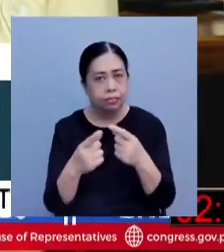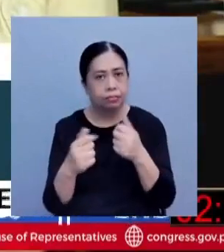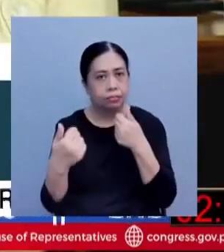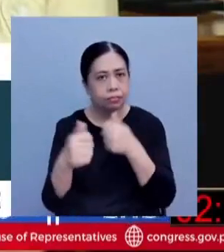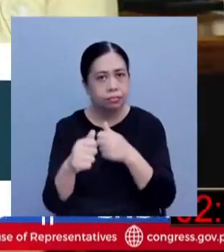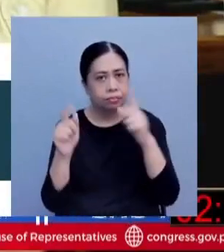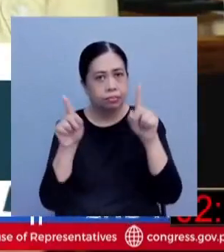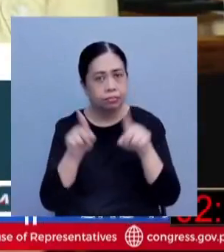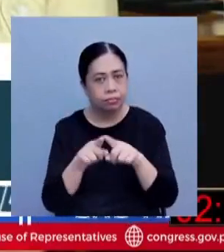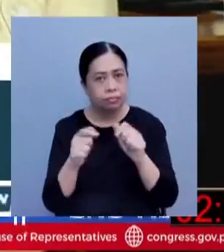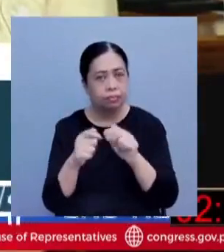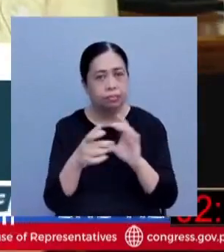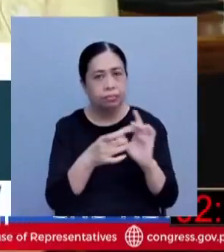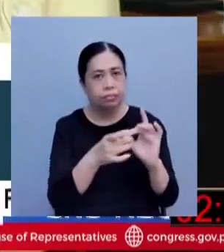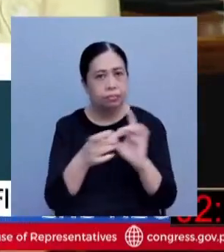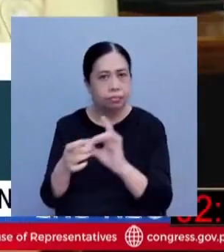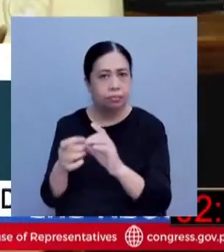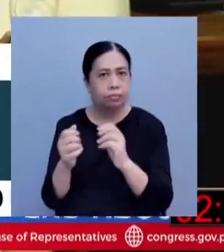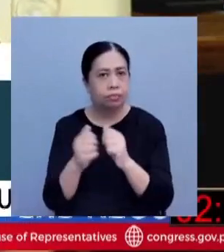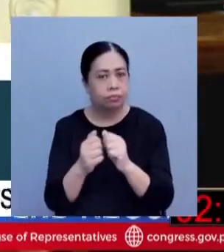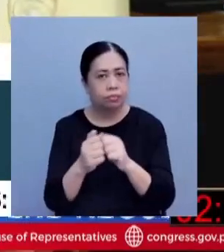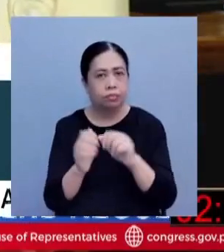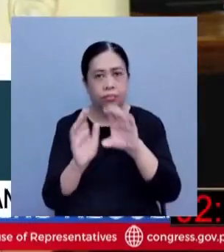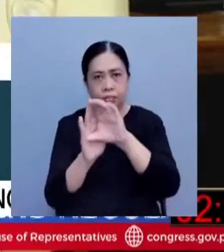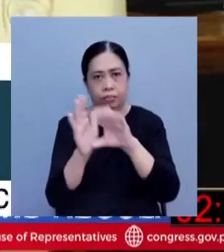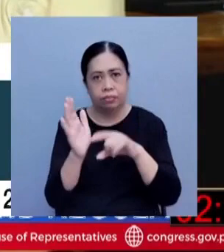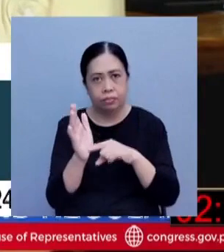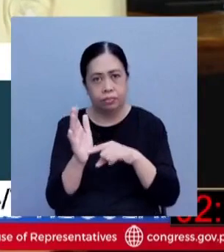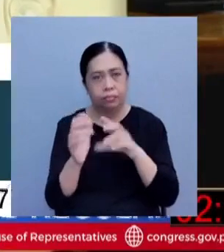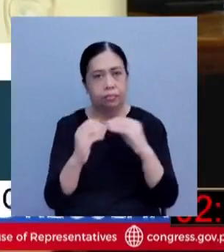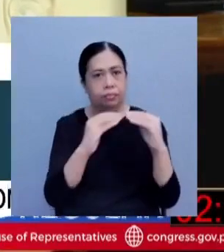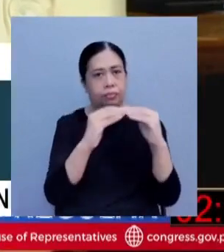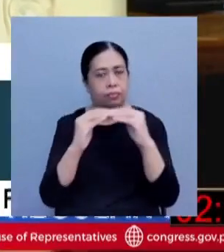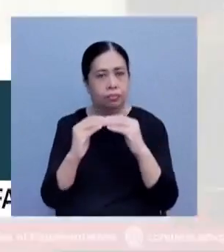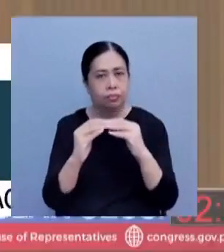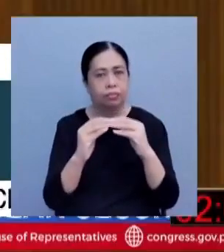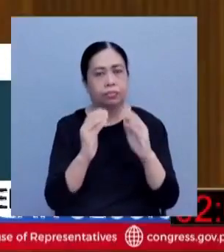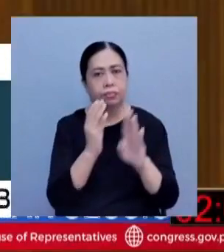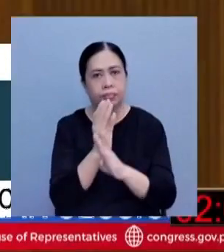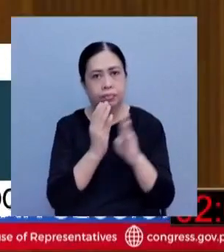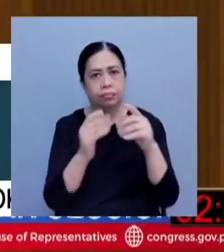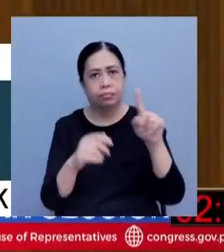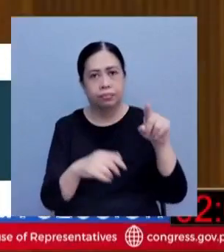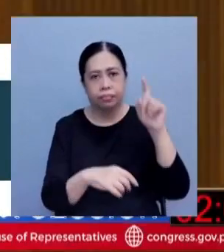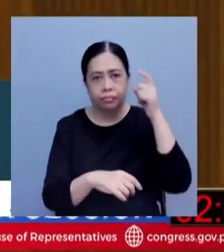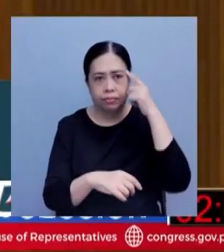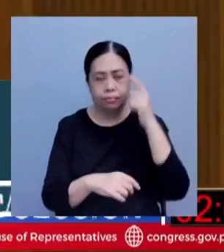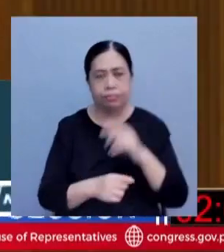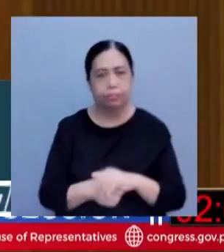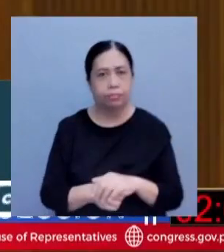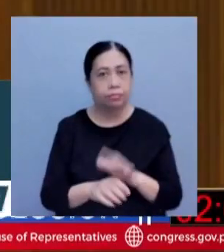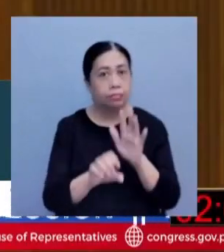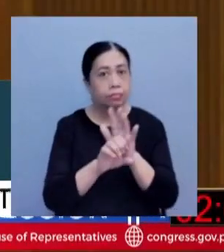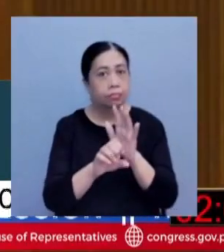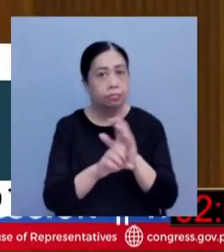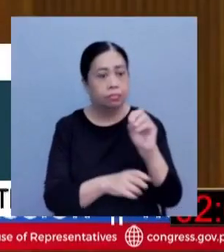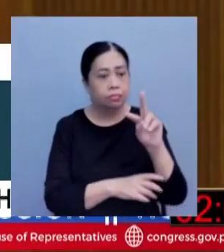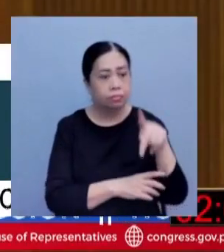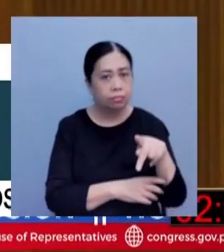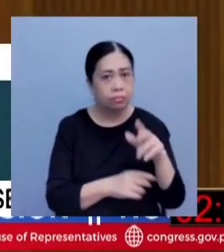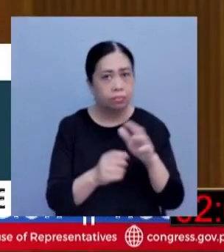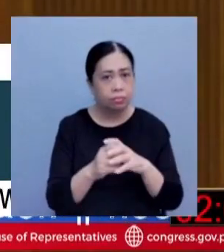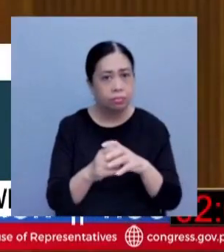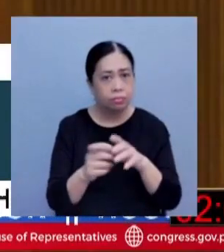and synergy with the Constitution and co-equal branches in government. Halimbawa, kung sa OVP, informer ang